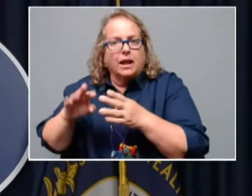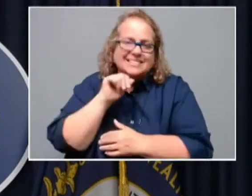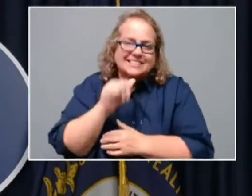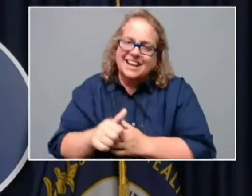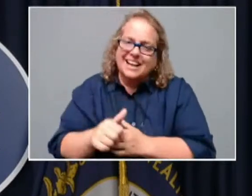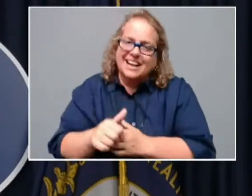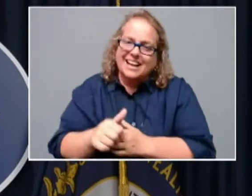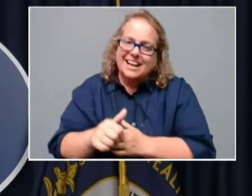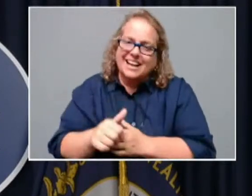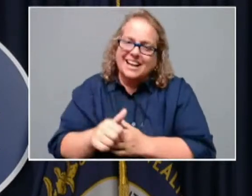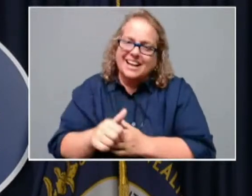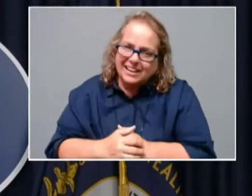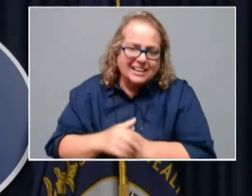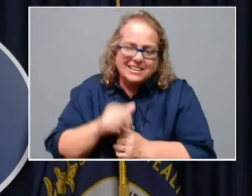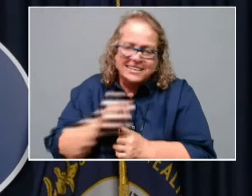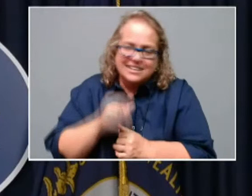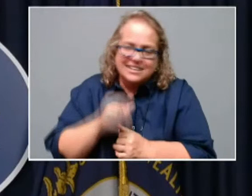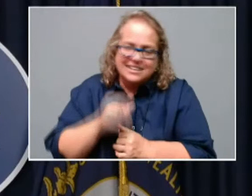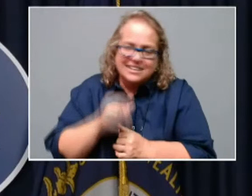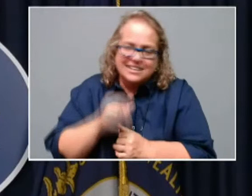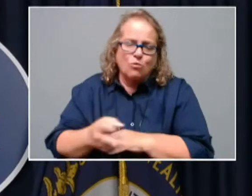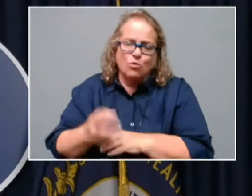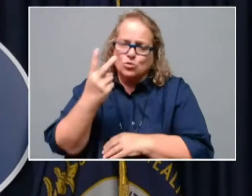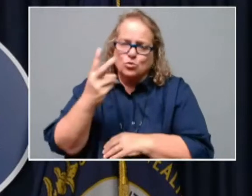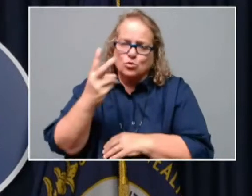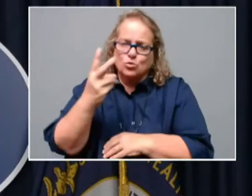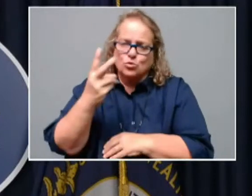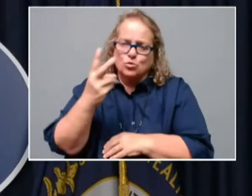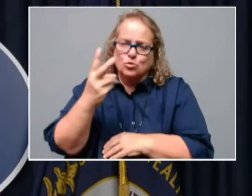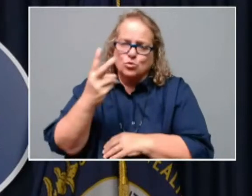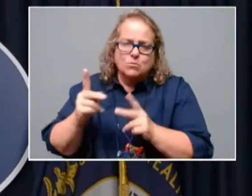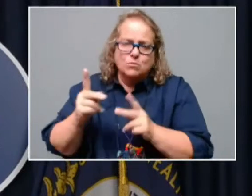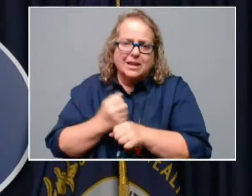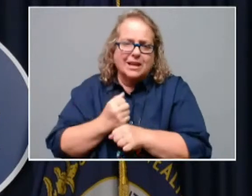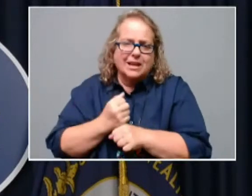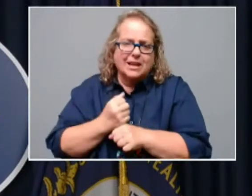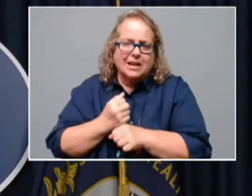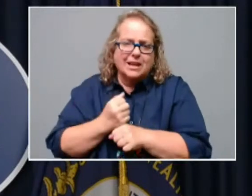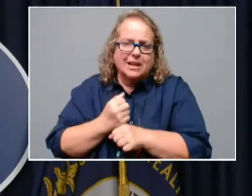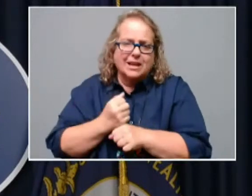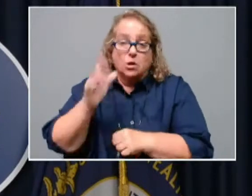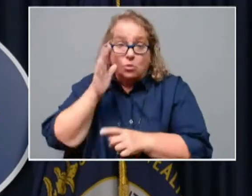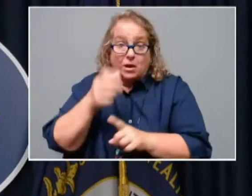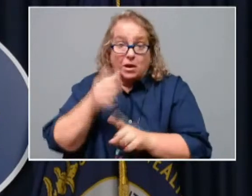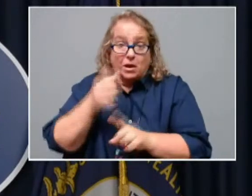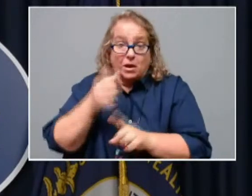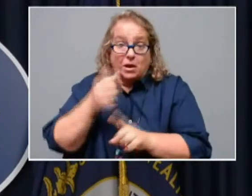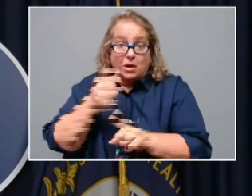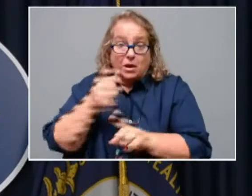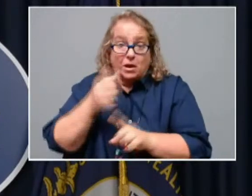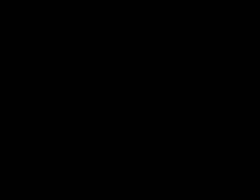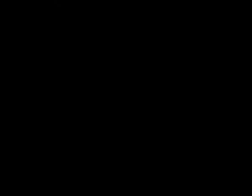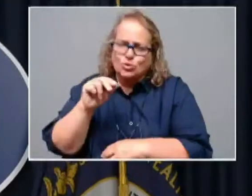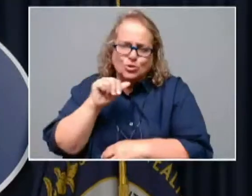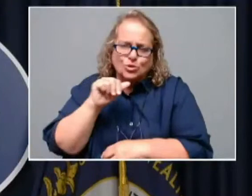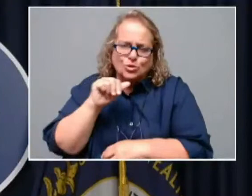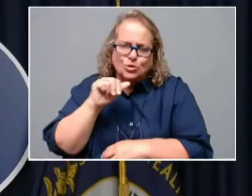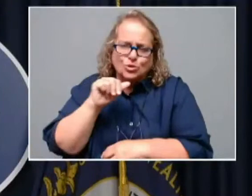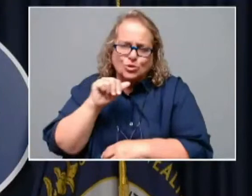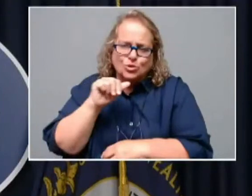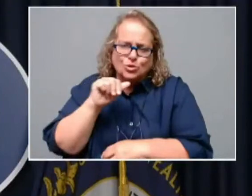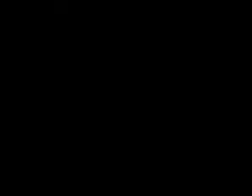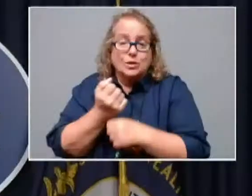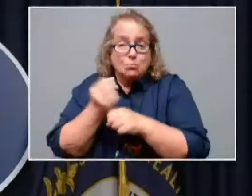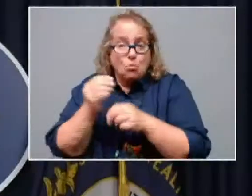them when we look at other rates going on in the country, that it can impact your pregnancy. We've learned that now that you're much safer to get vaccinated